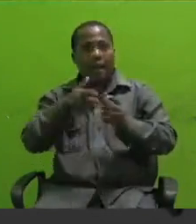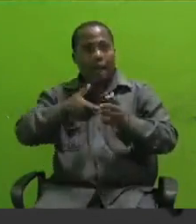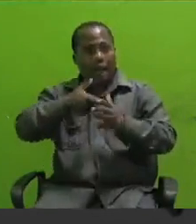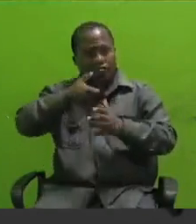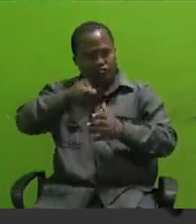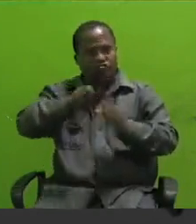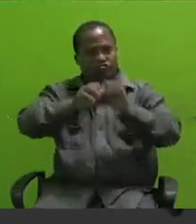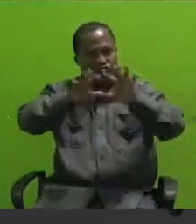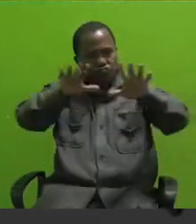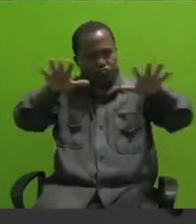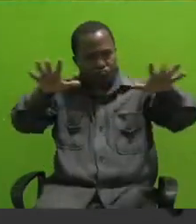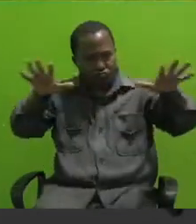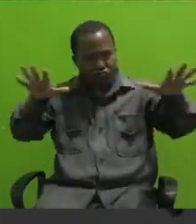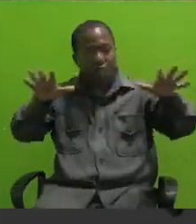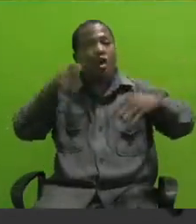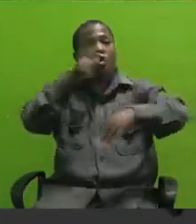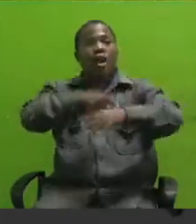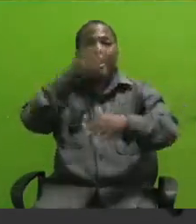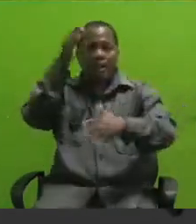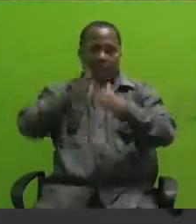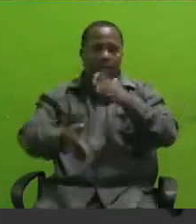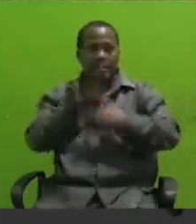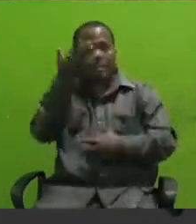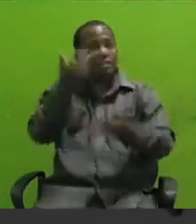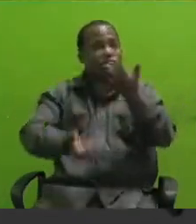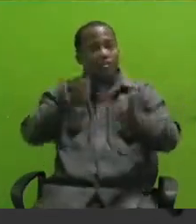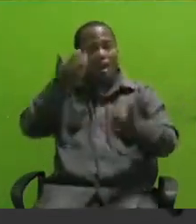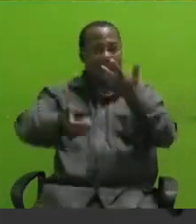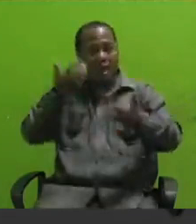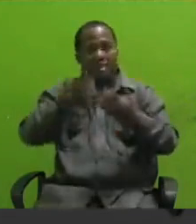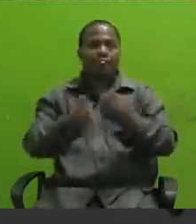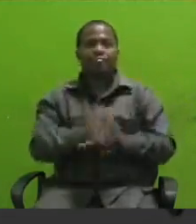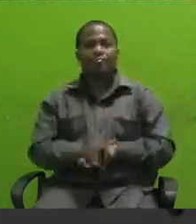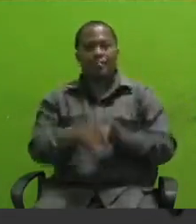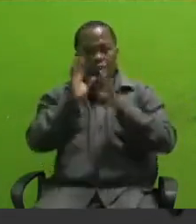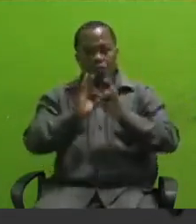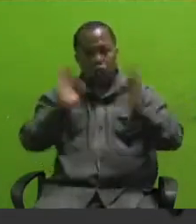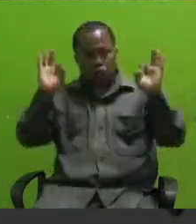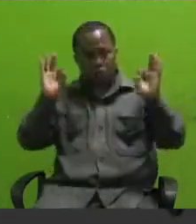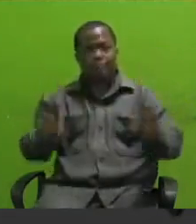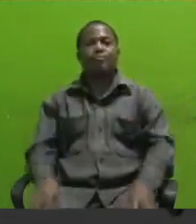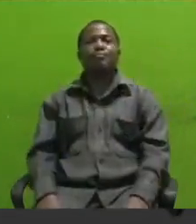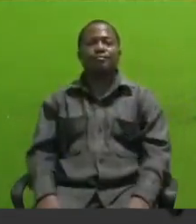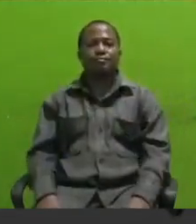the cockroach, would end up with fire. Good, good.